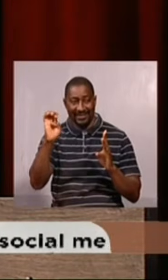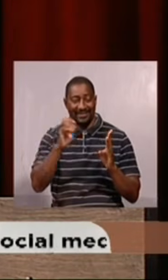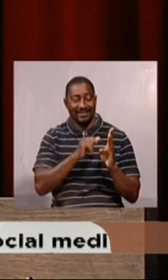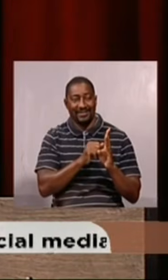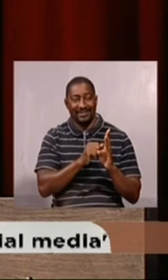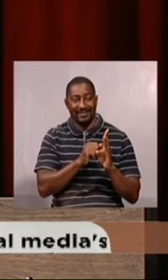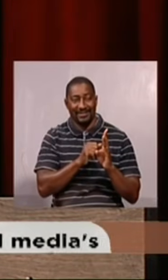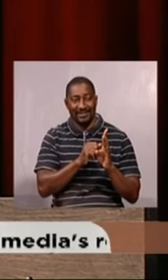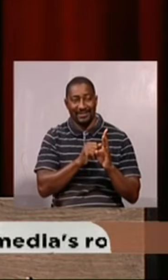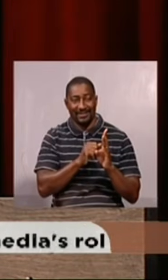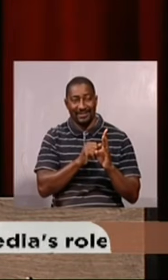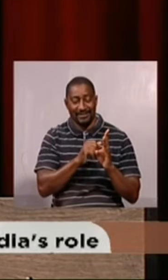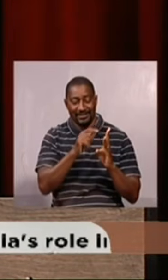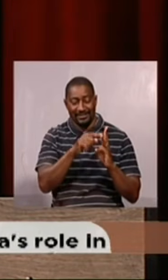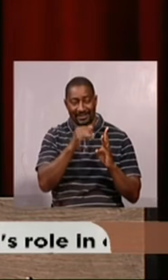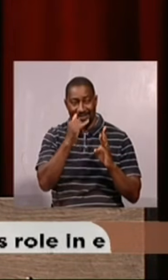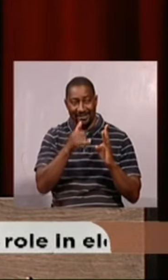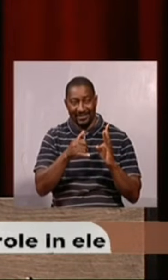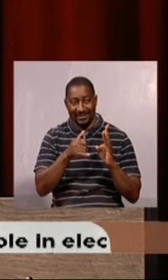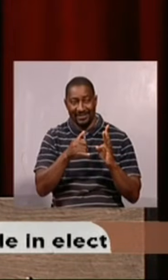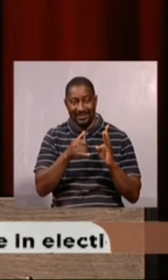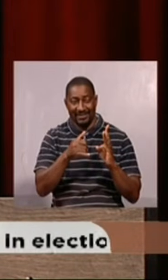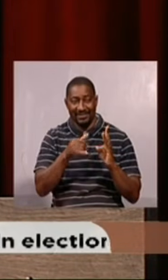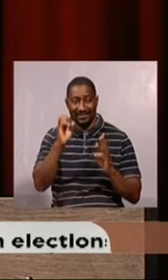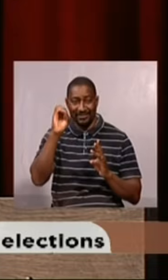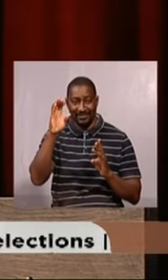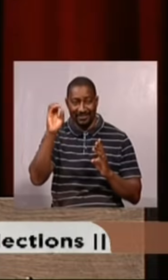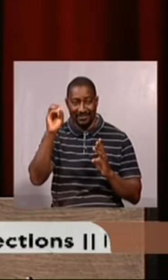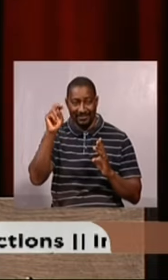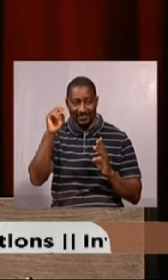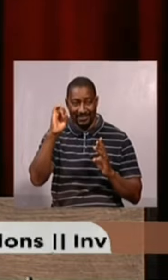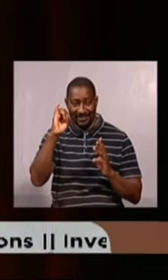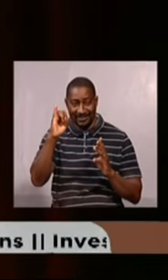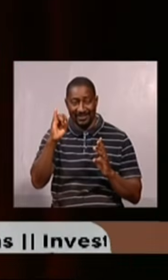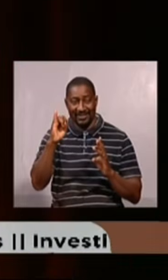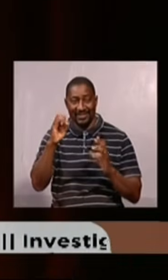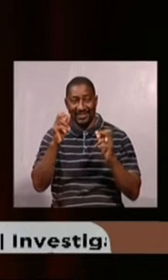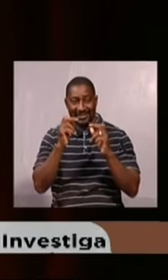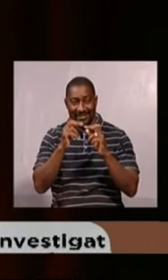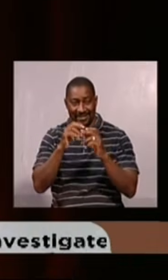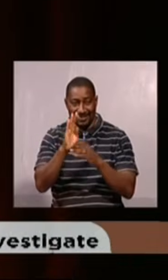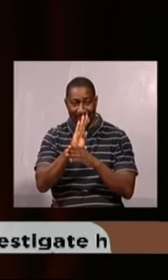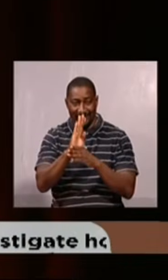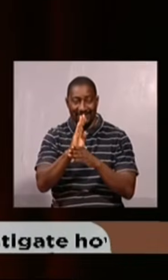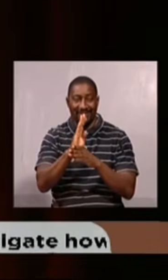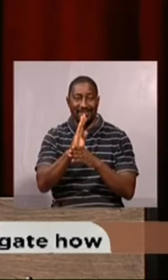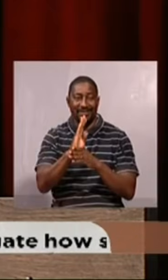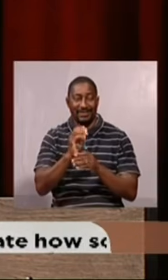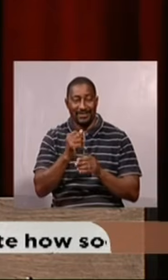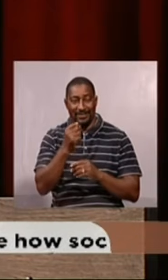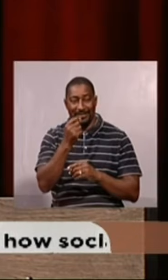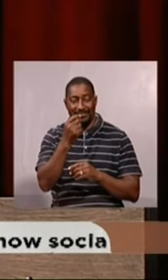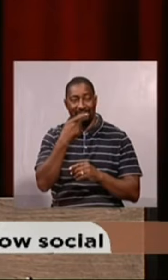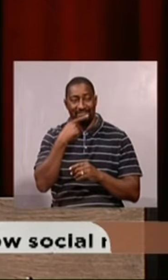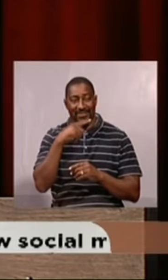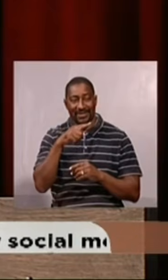Specialist. And lastly, but not least, Nupresh Soni, an internet entrepreneur and digital